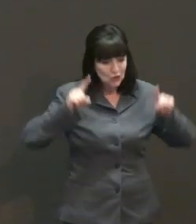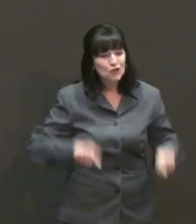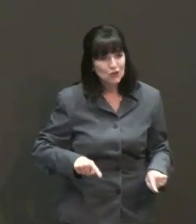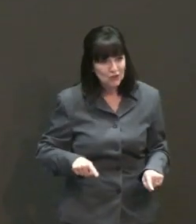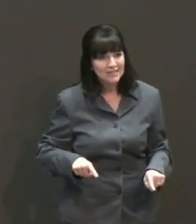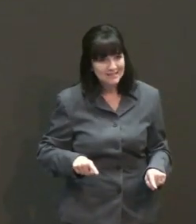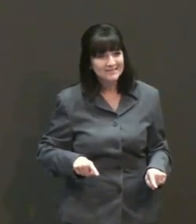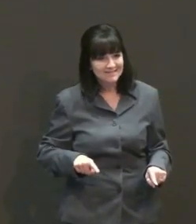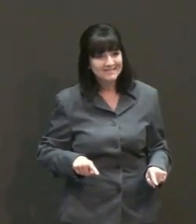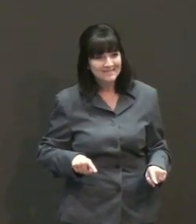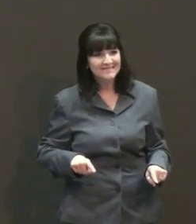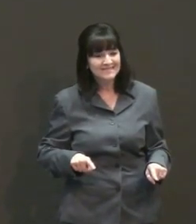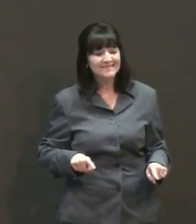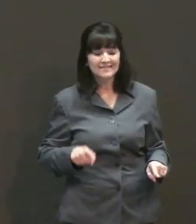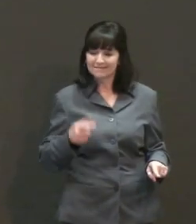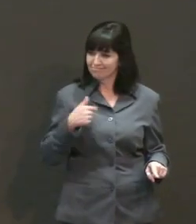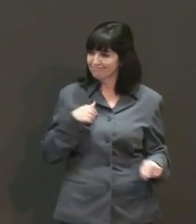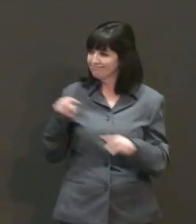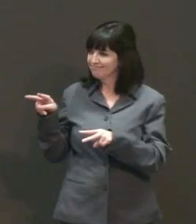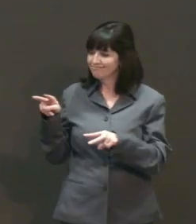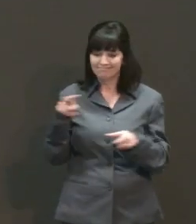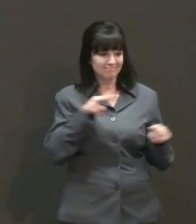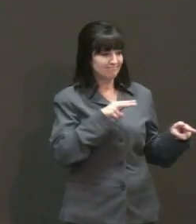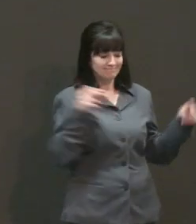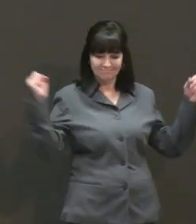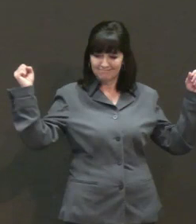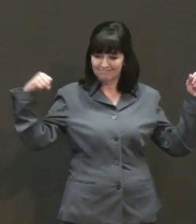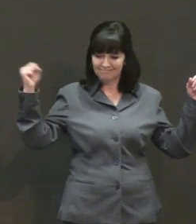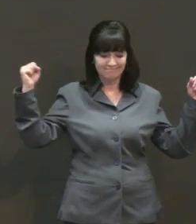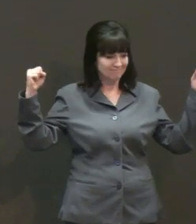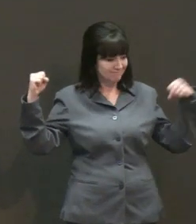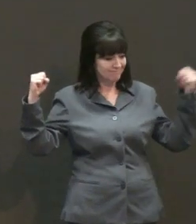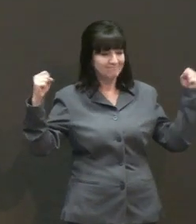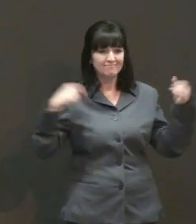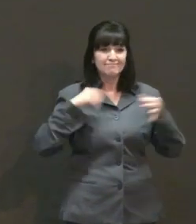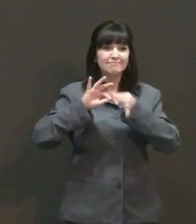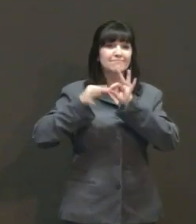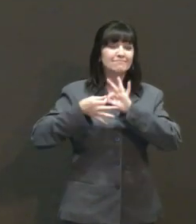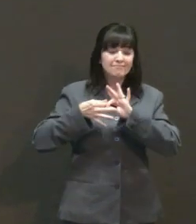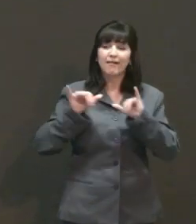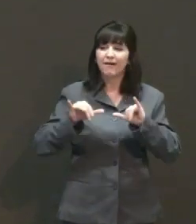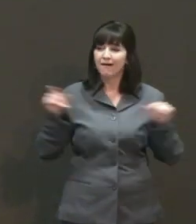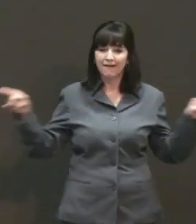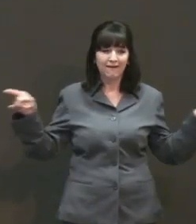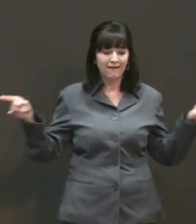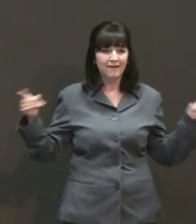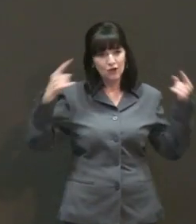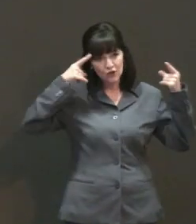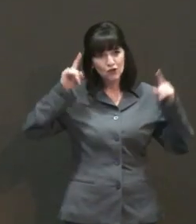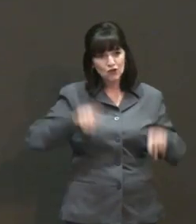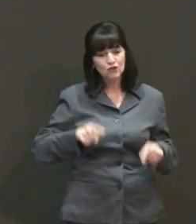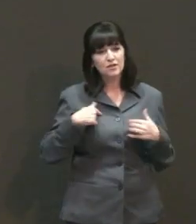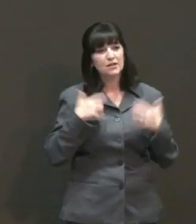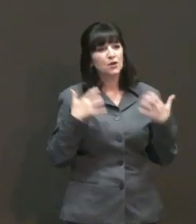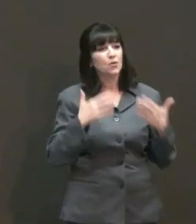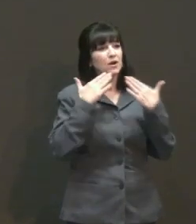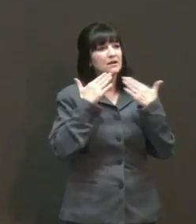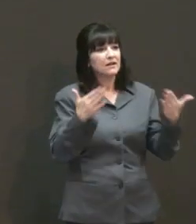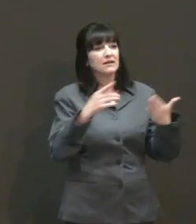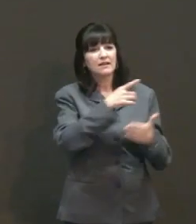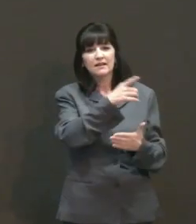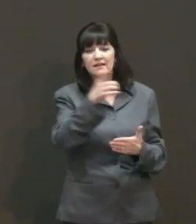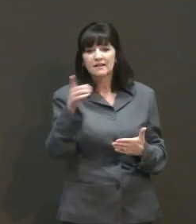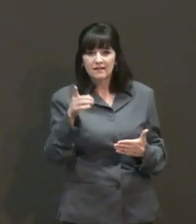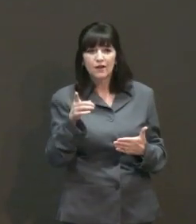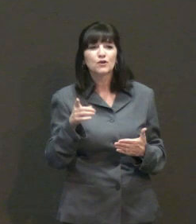to interpret their head shaking. Well, again, I want to thank the media for coming out again